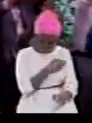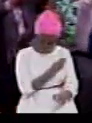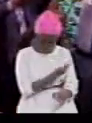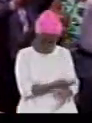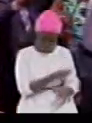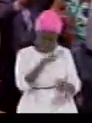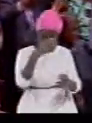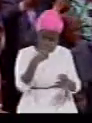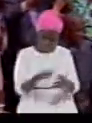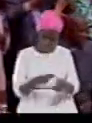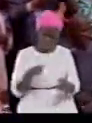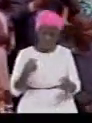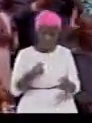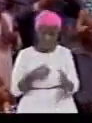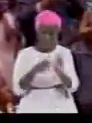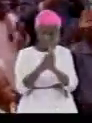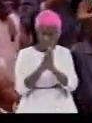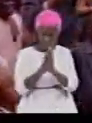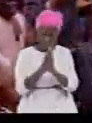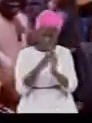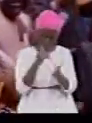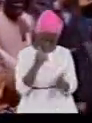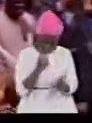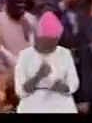mighty name we pray.